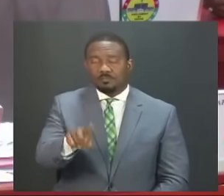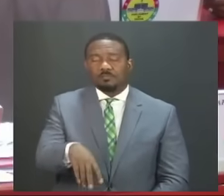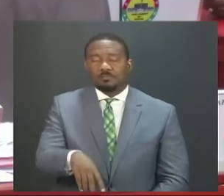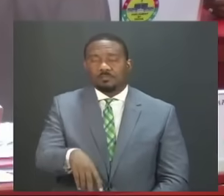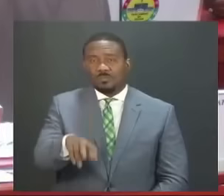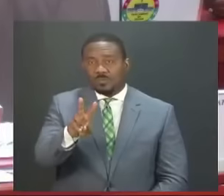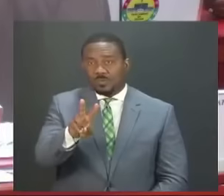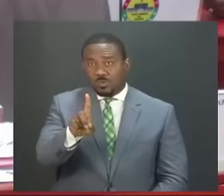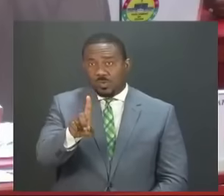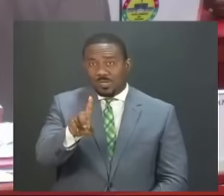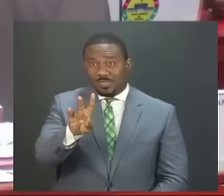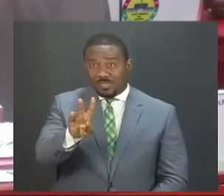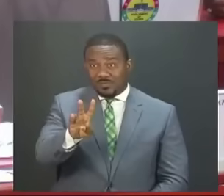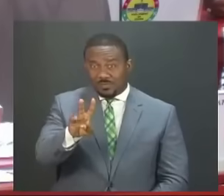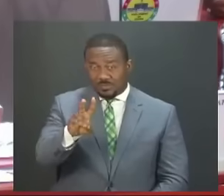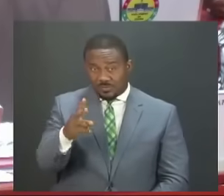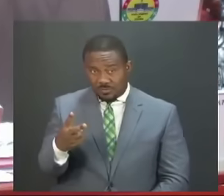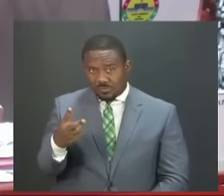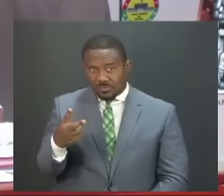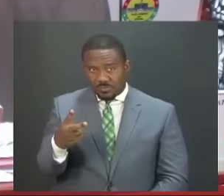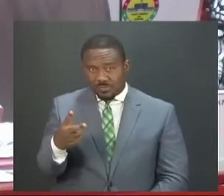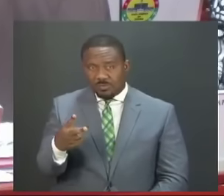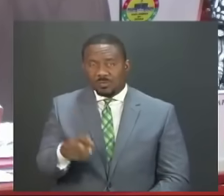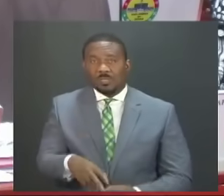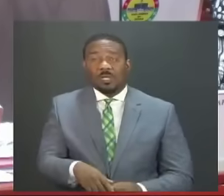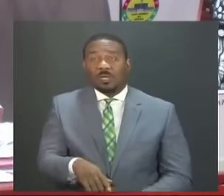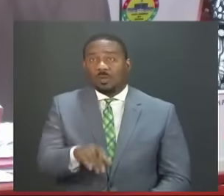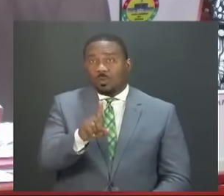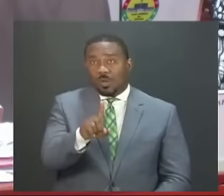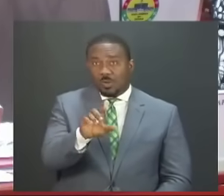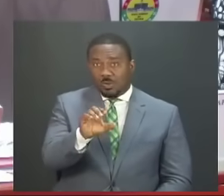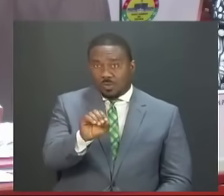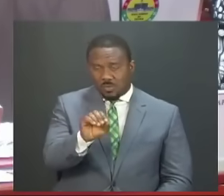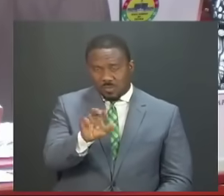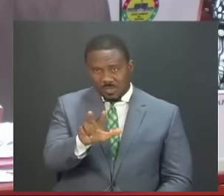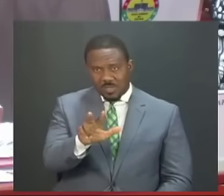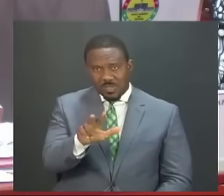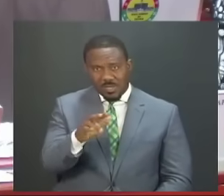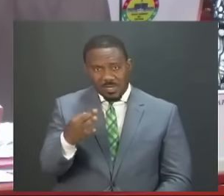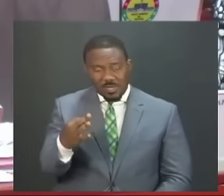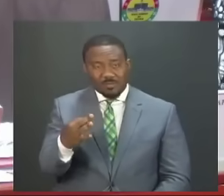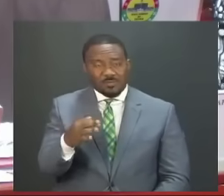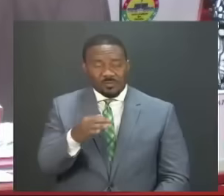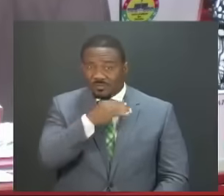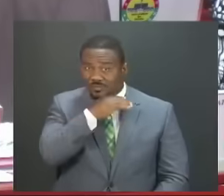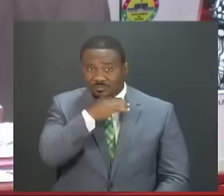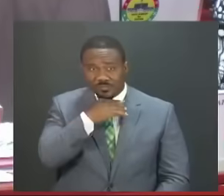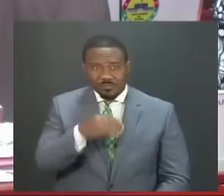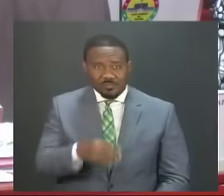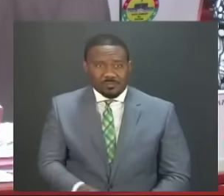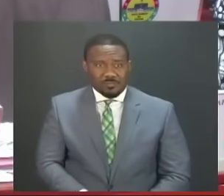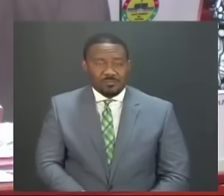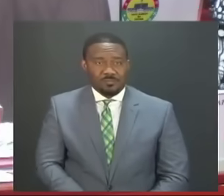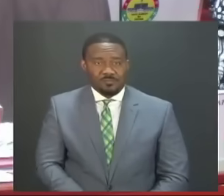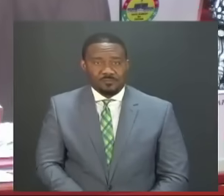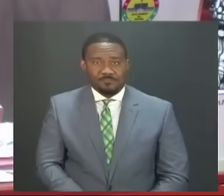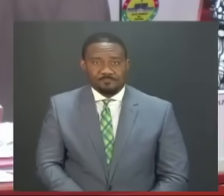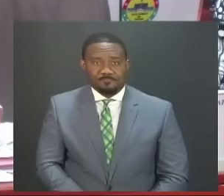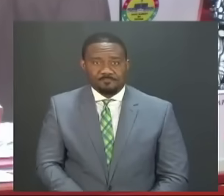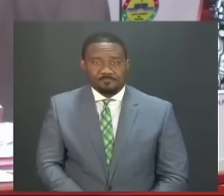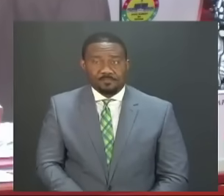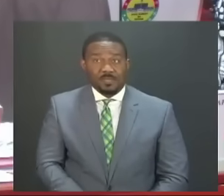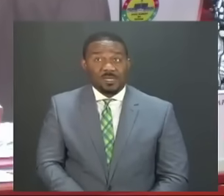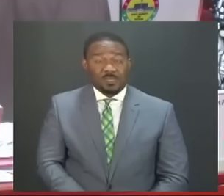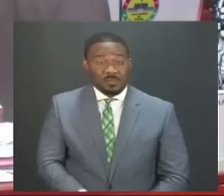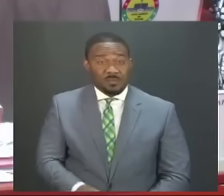on the sub judice rule, Order 103F and 123.1, and on the Speaker's control of the business of the